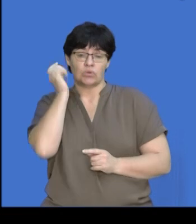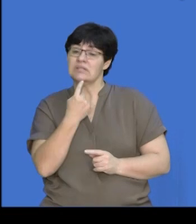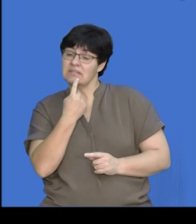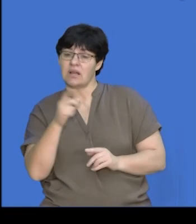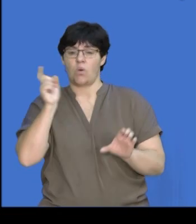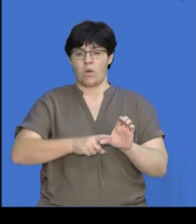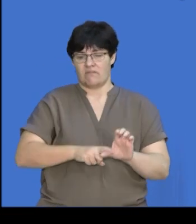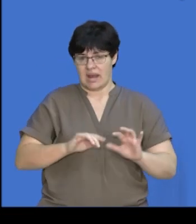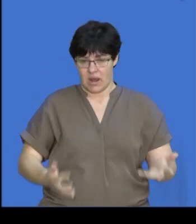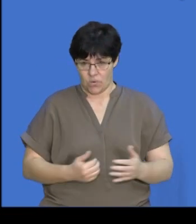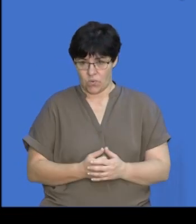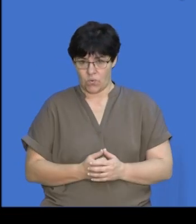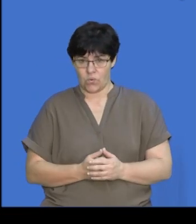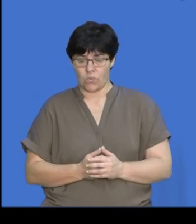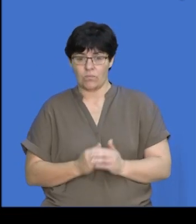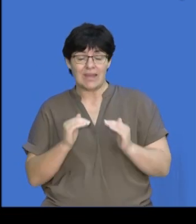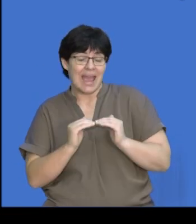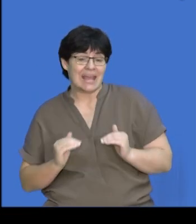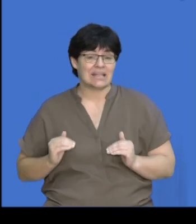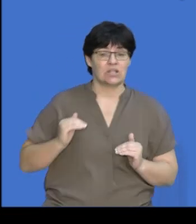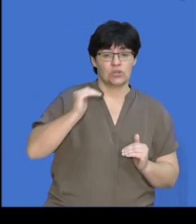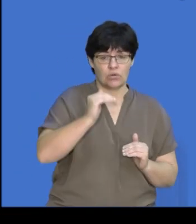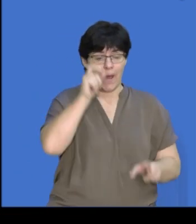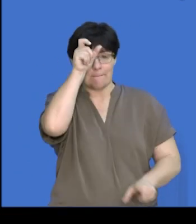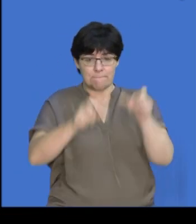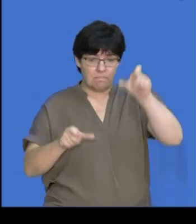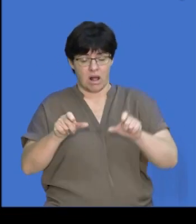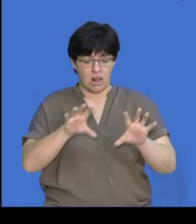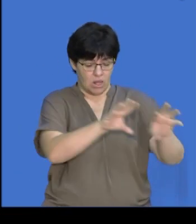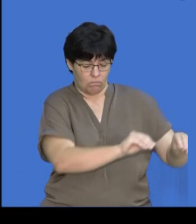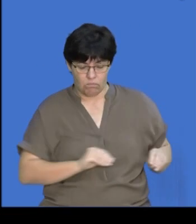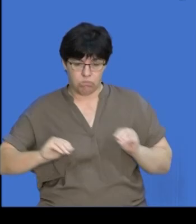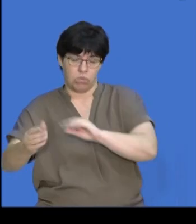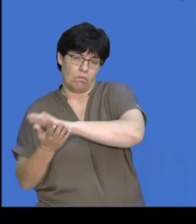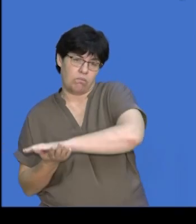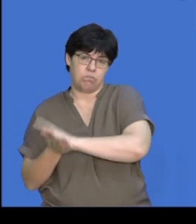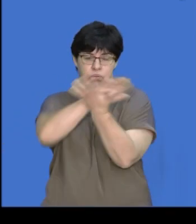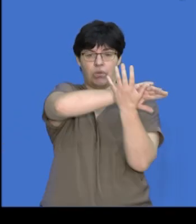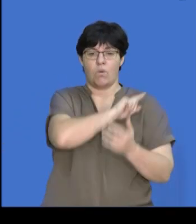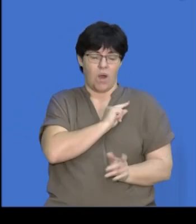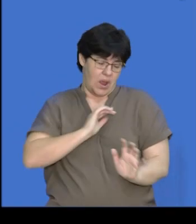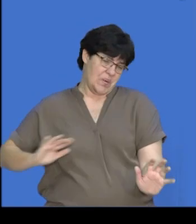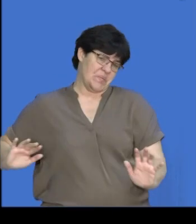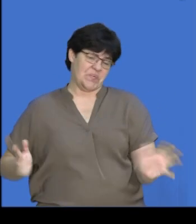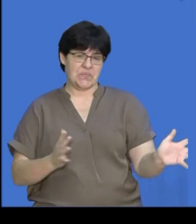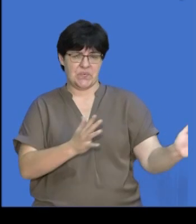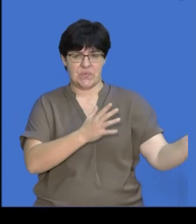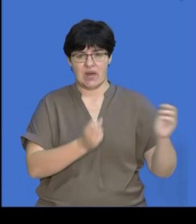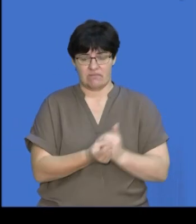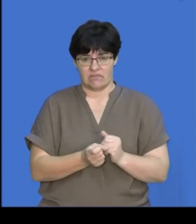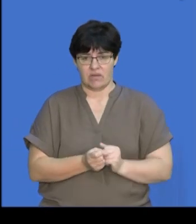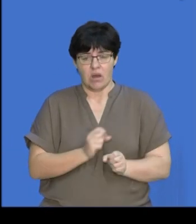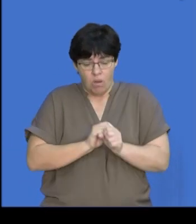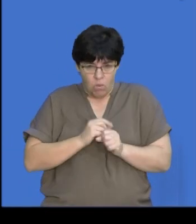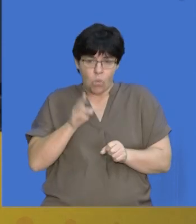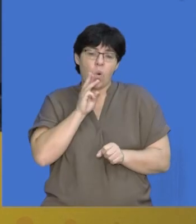qualified. Increased displacement of people as a result of the gale force winds will flood the